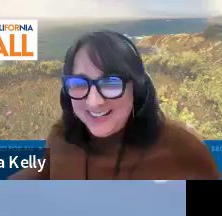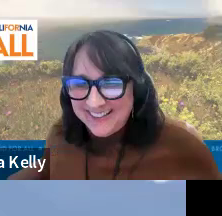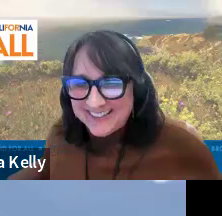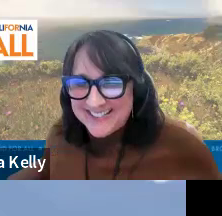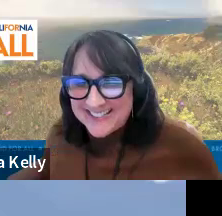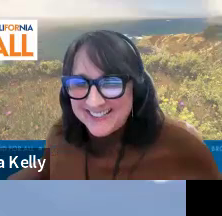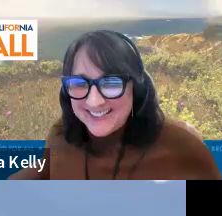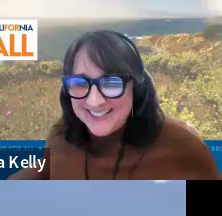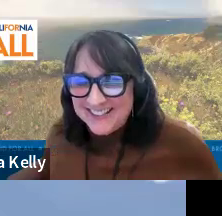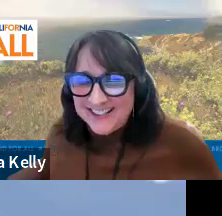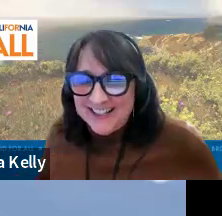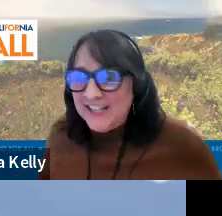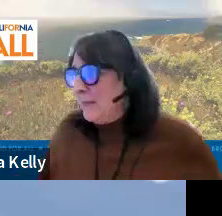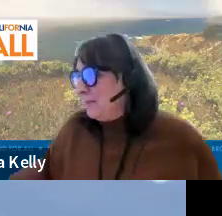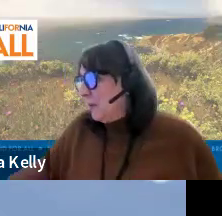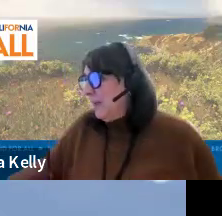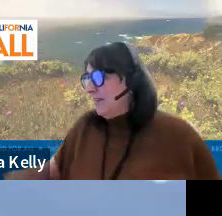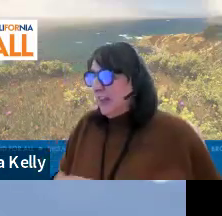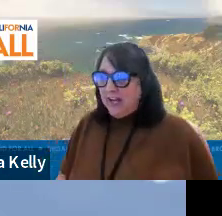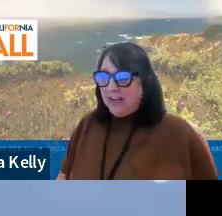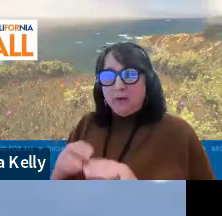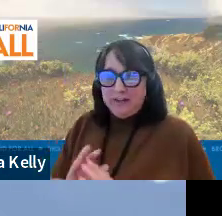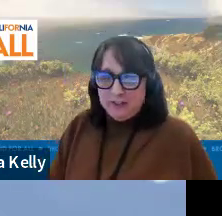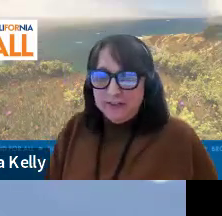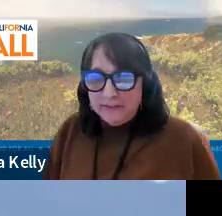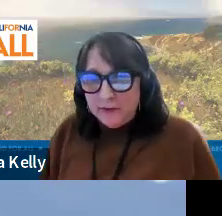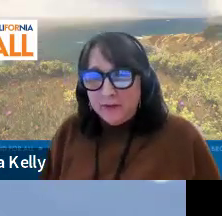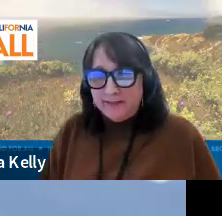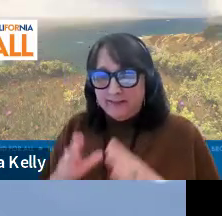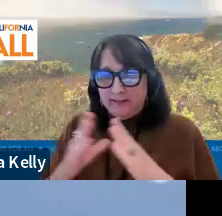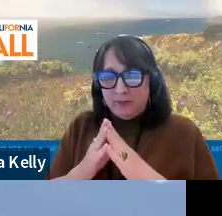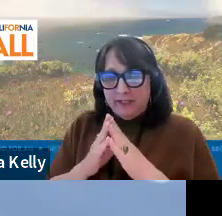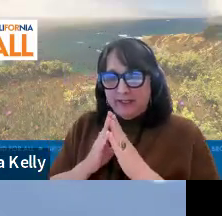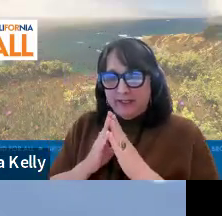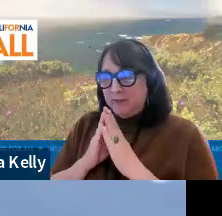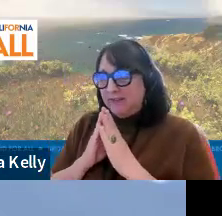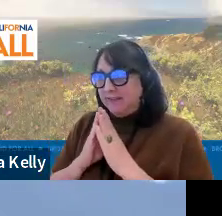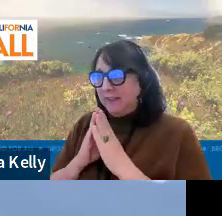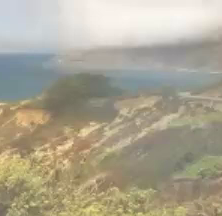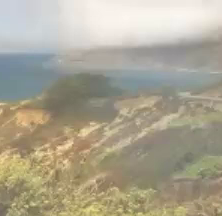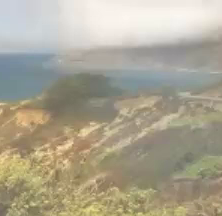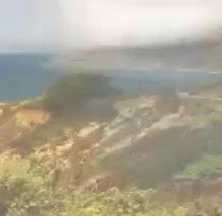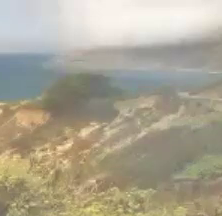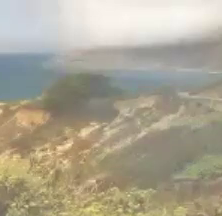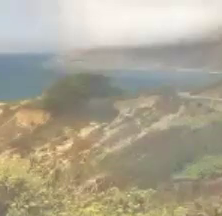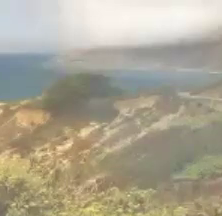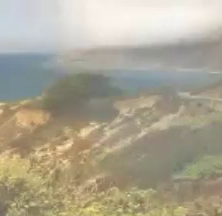Thank you, Alex. We have a lot of questions, so let's see if we can get through these in